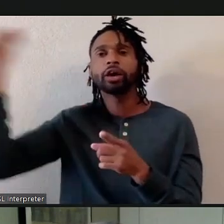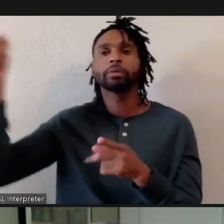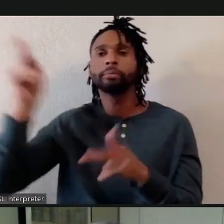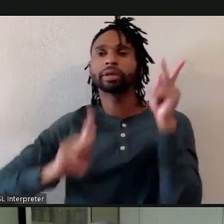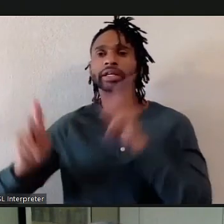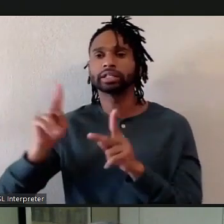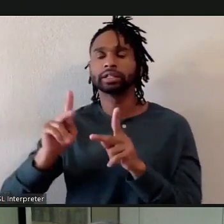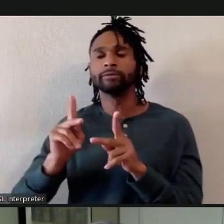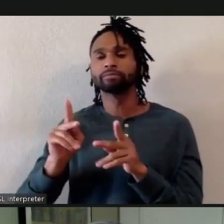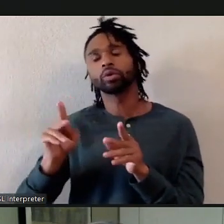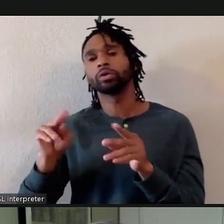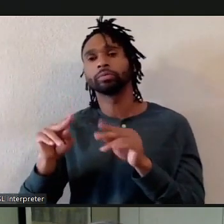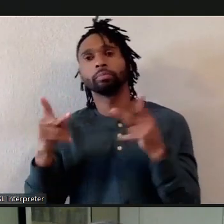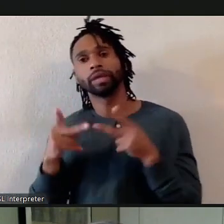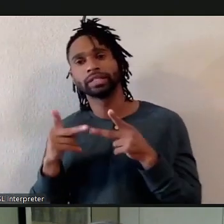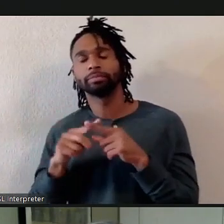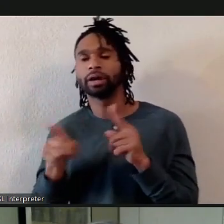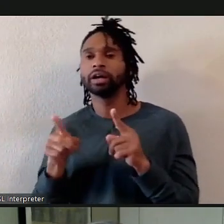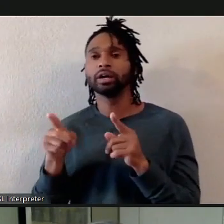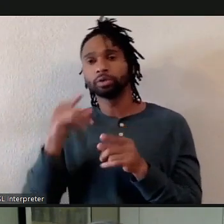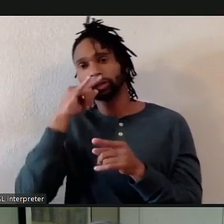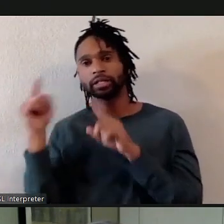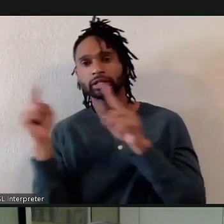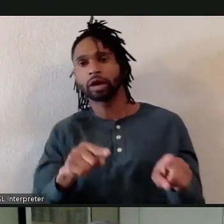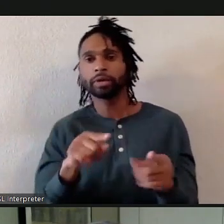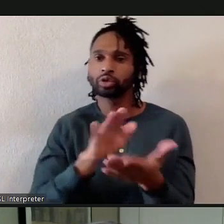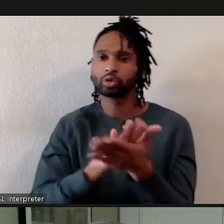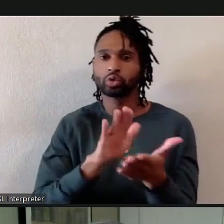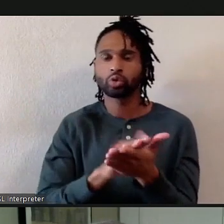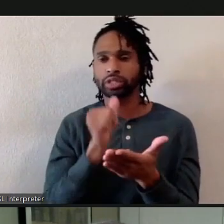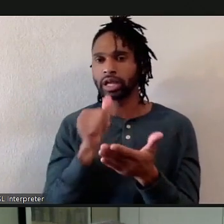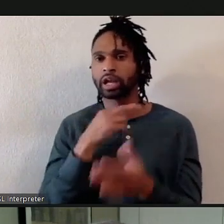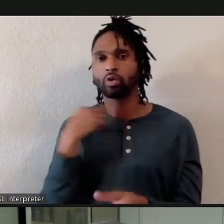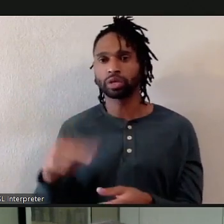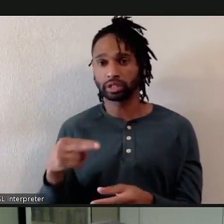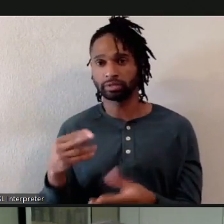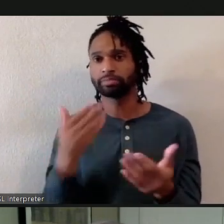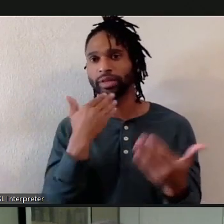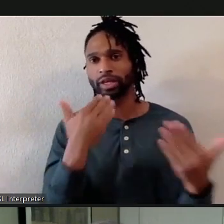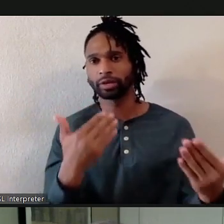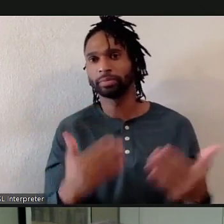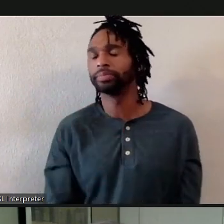kids or staffers are coming to school, is not occurring in schools. Thank you.